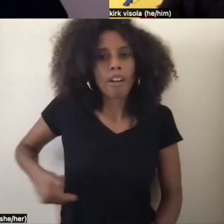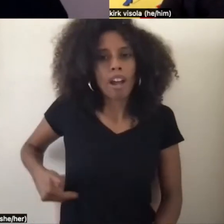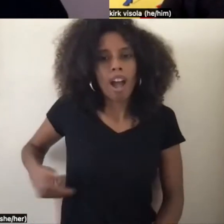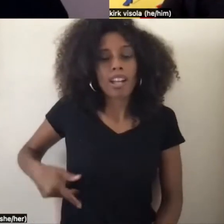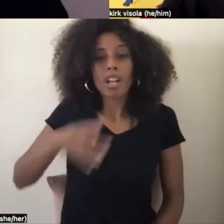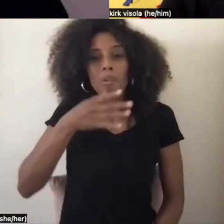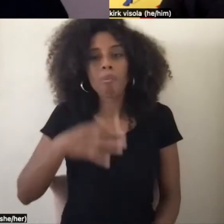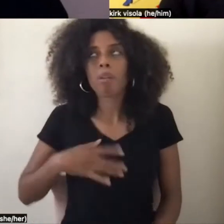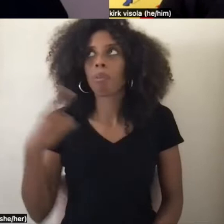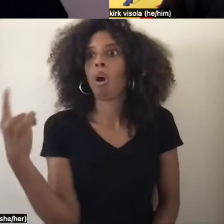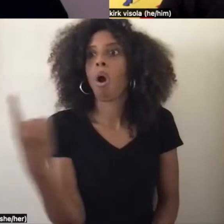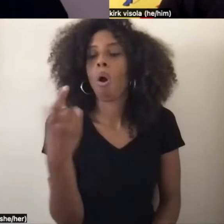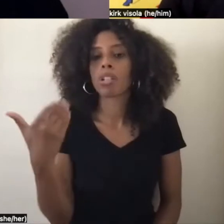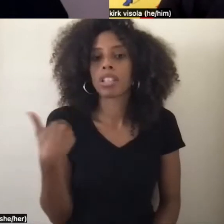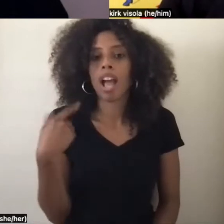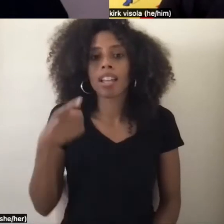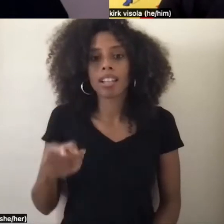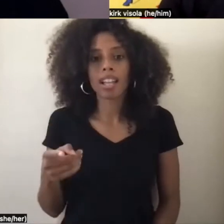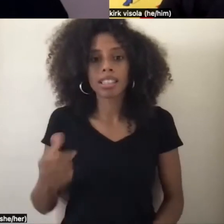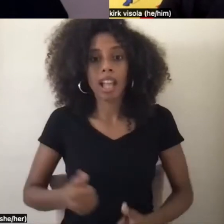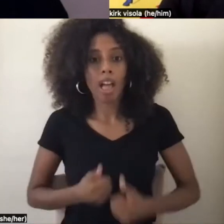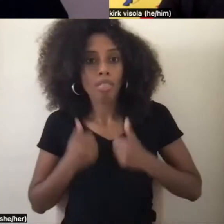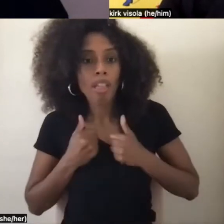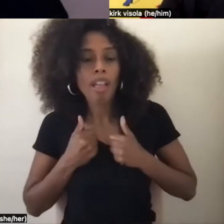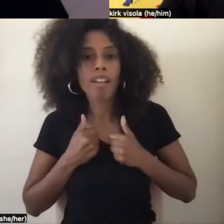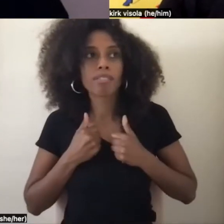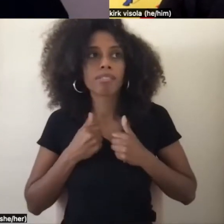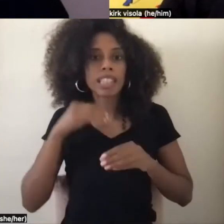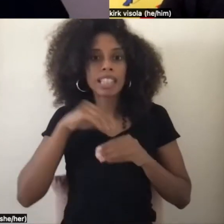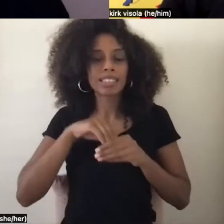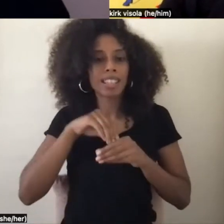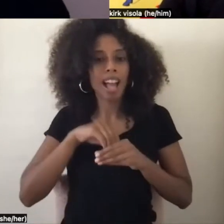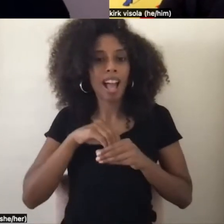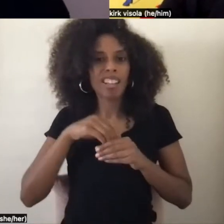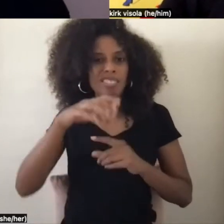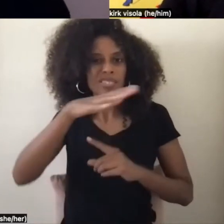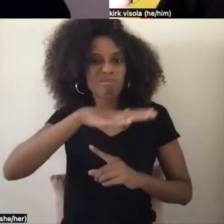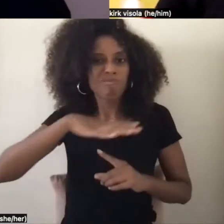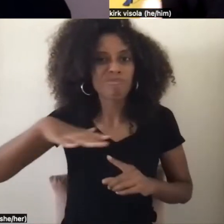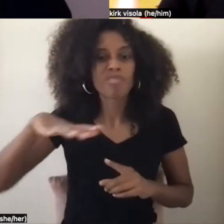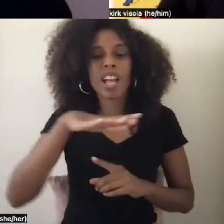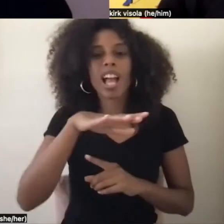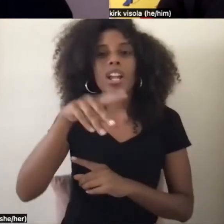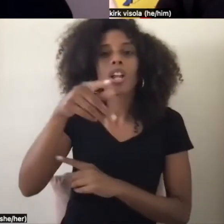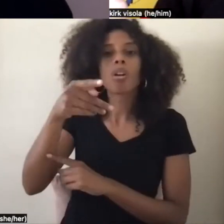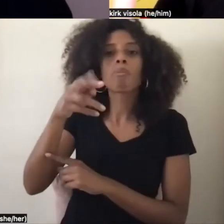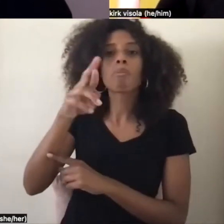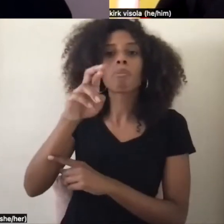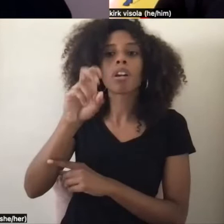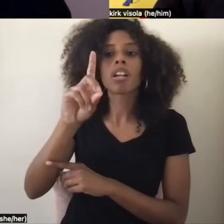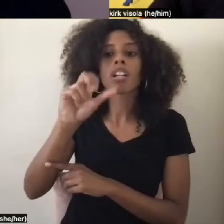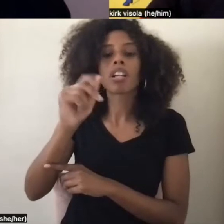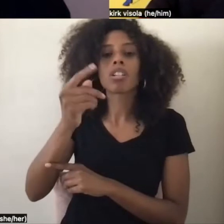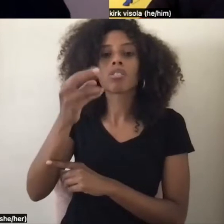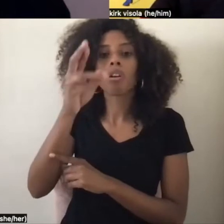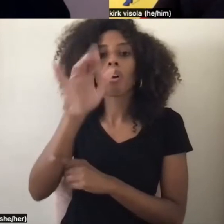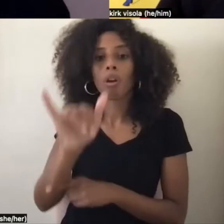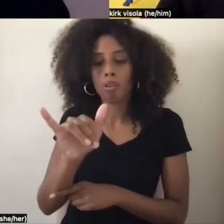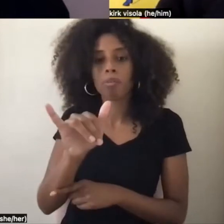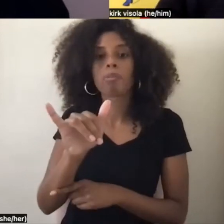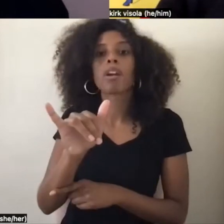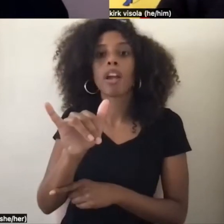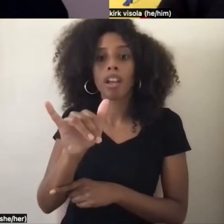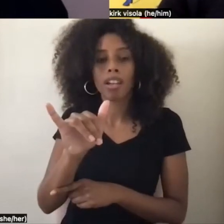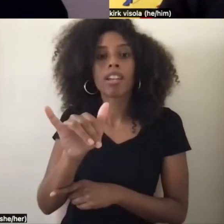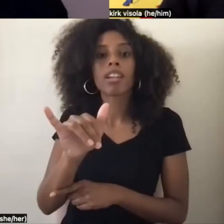had this because they live in a predatory environment based upon legislation that's put on them, based upon the fact that they walk around at night and